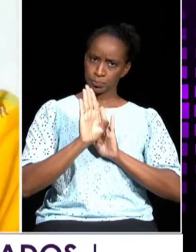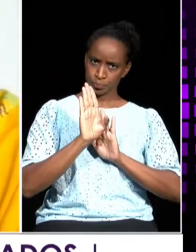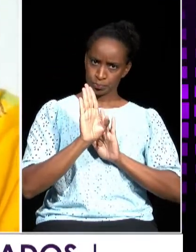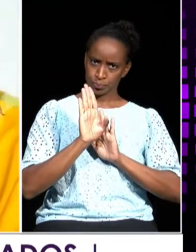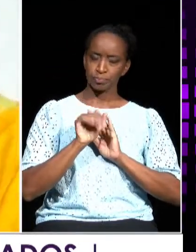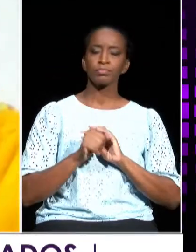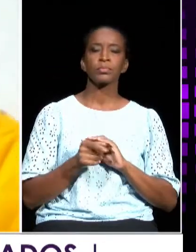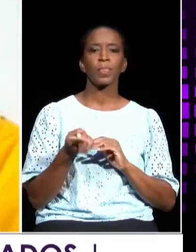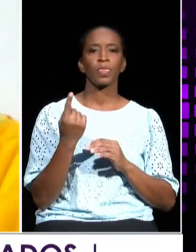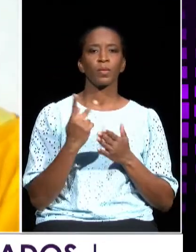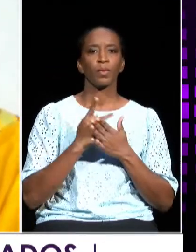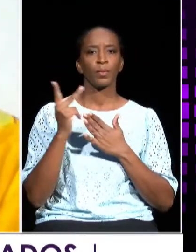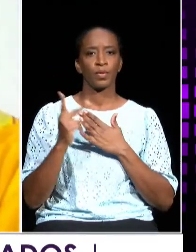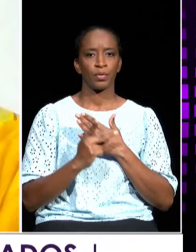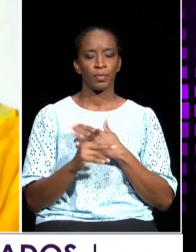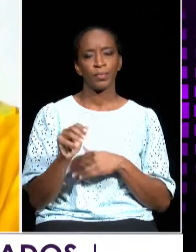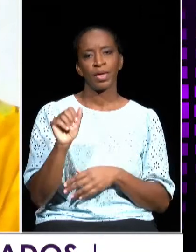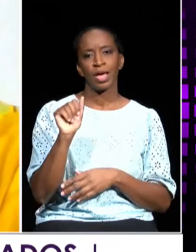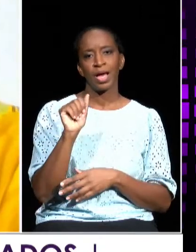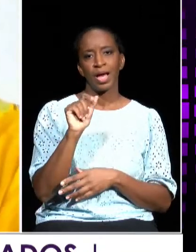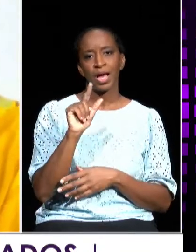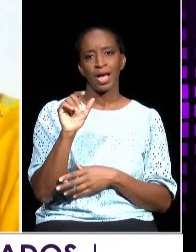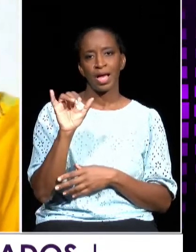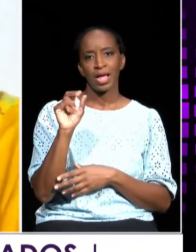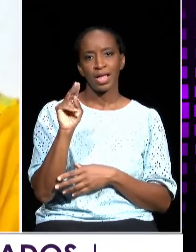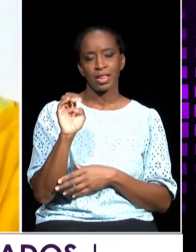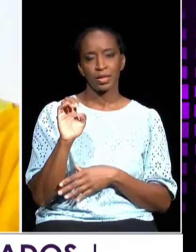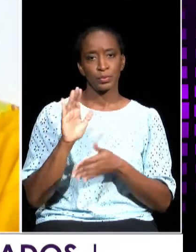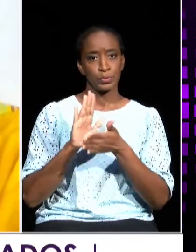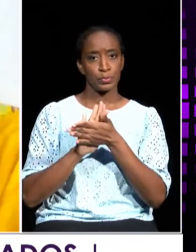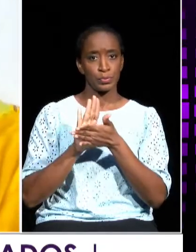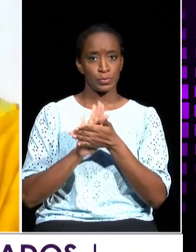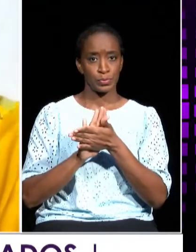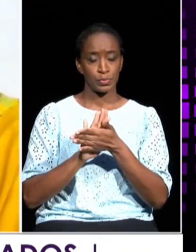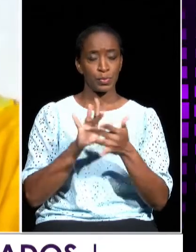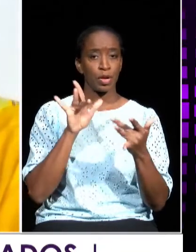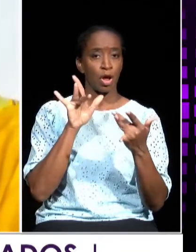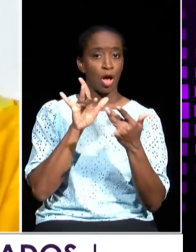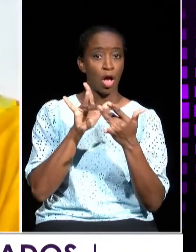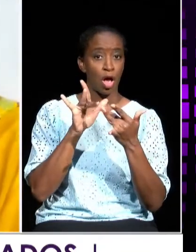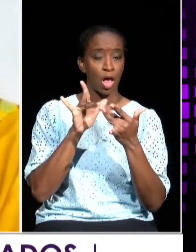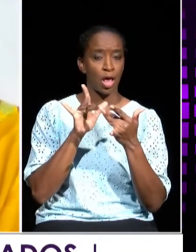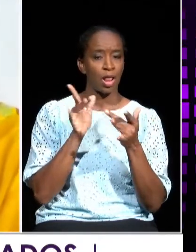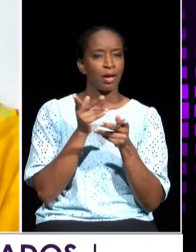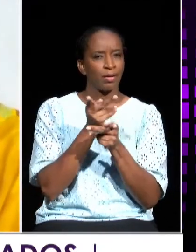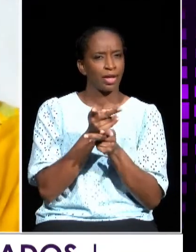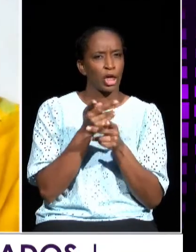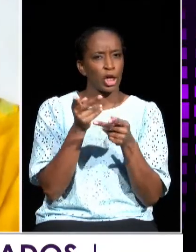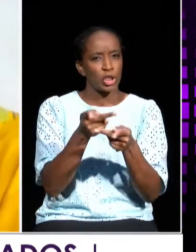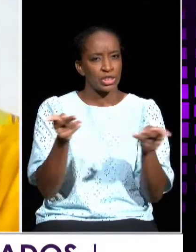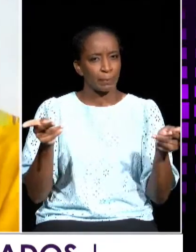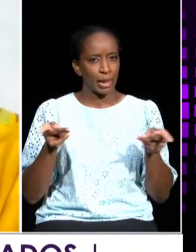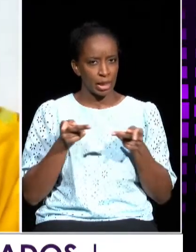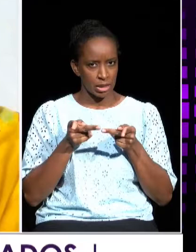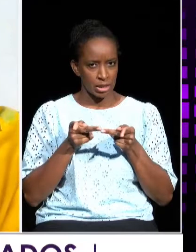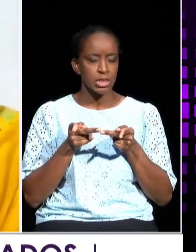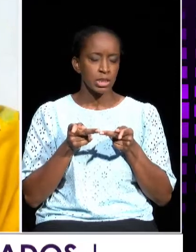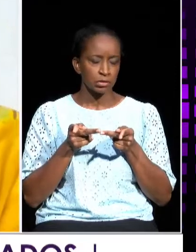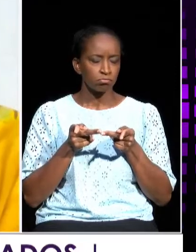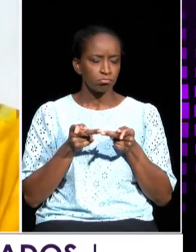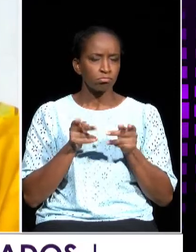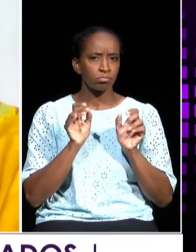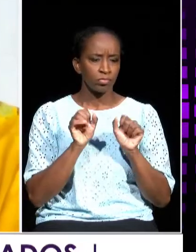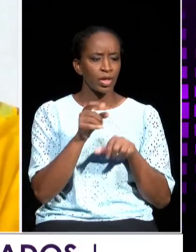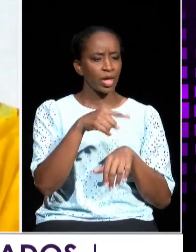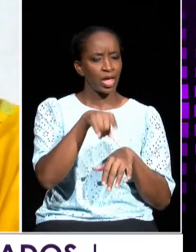Space, where that students can come to share their concerns, and they can come and share their ideas to the